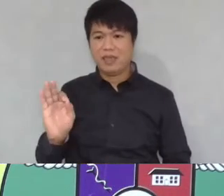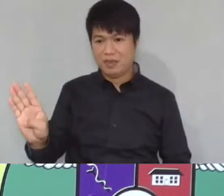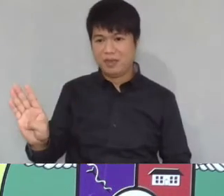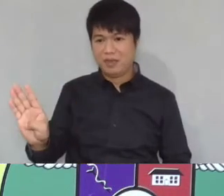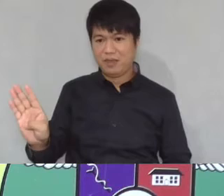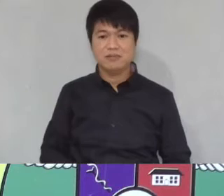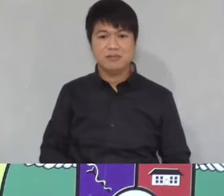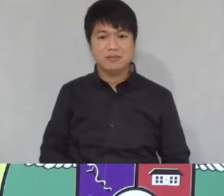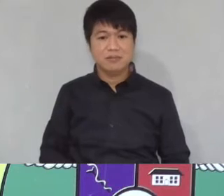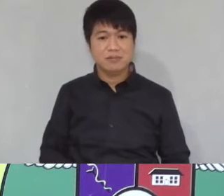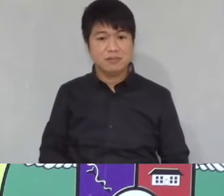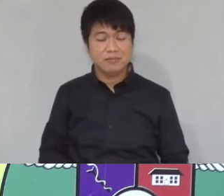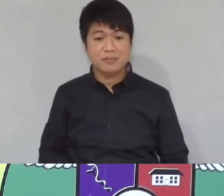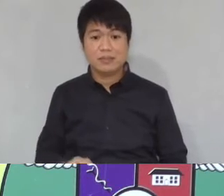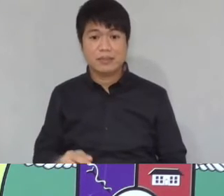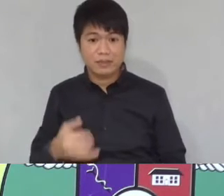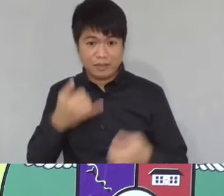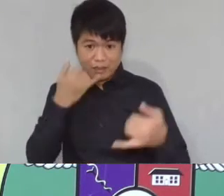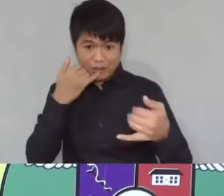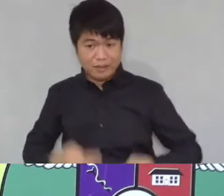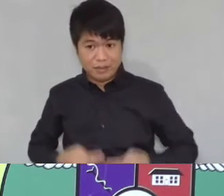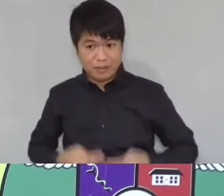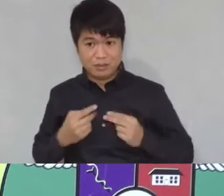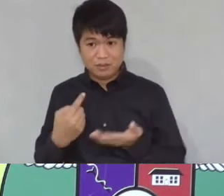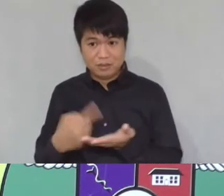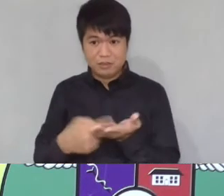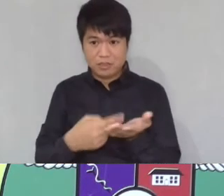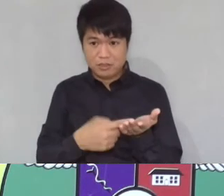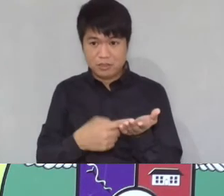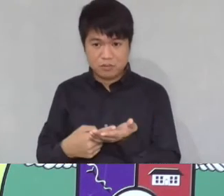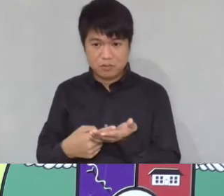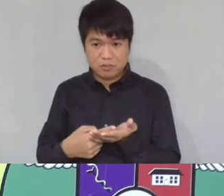after all of our the telehealth discussion,